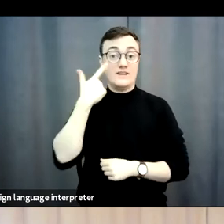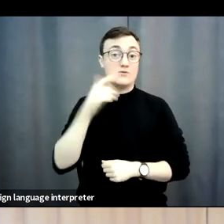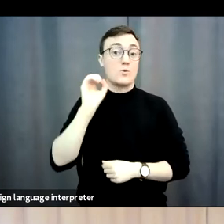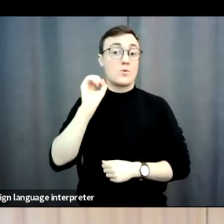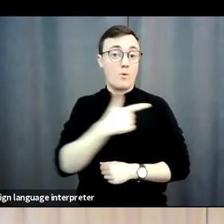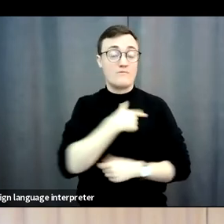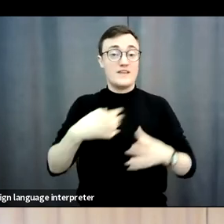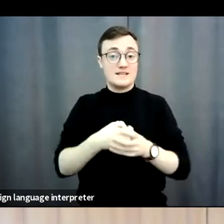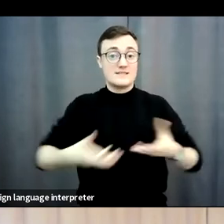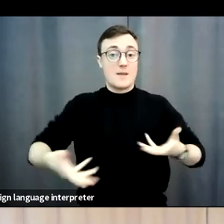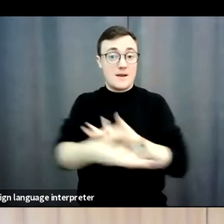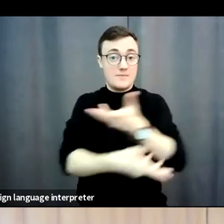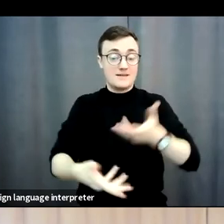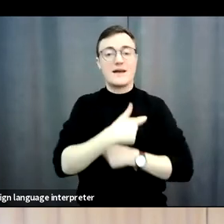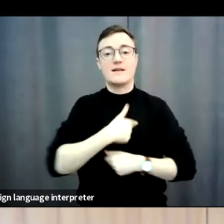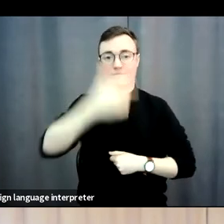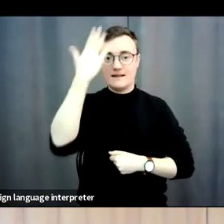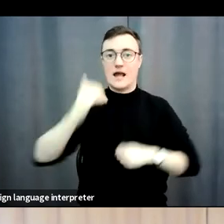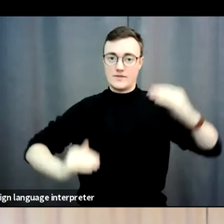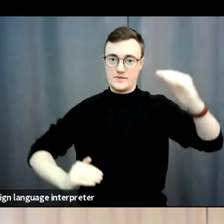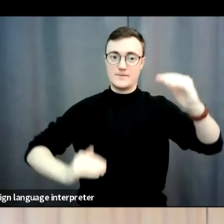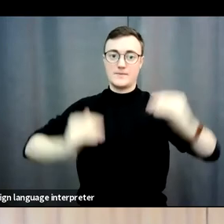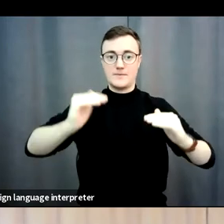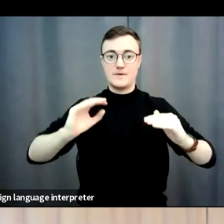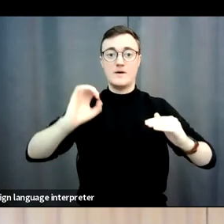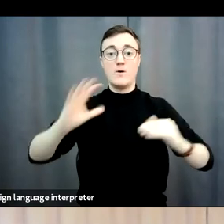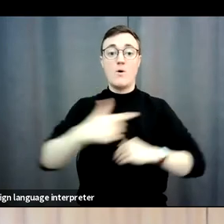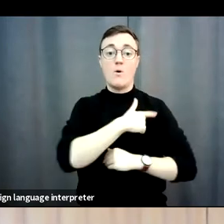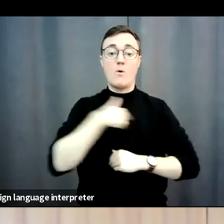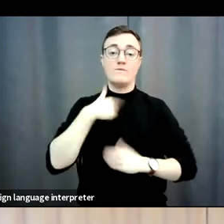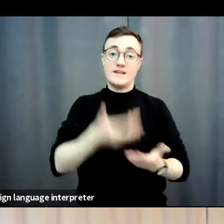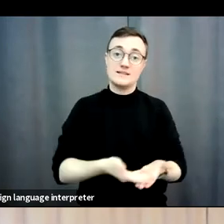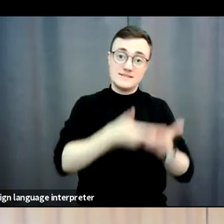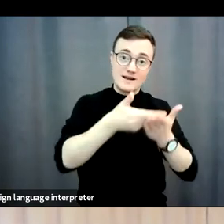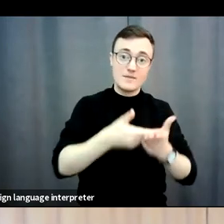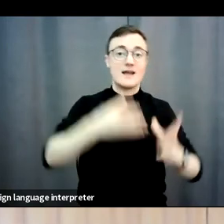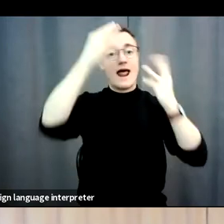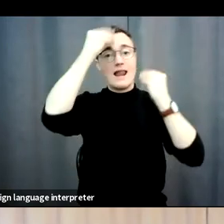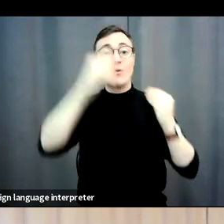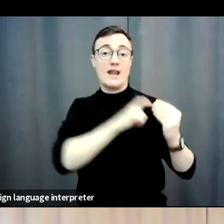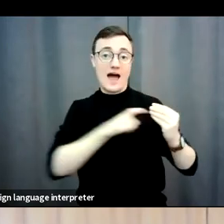gap by aiding, learning, leading, and supporting each other.